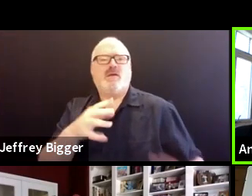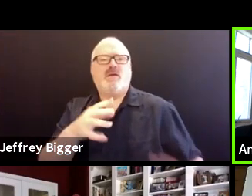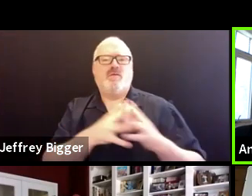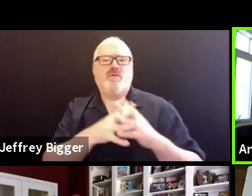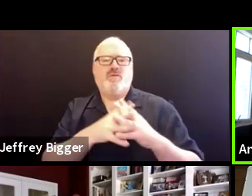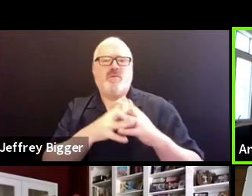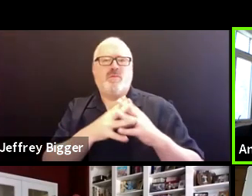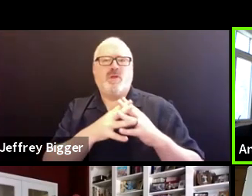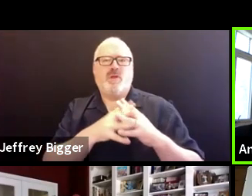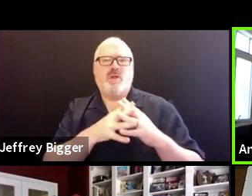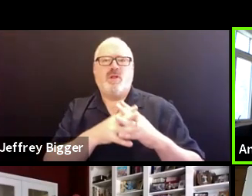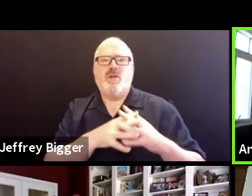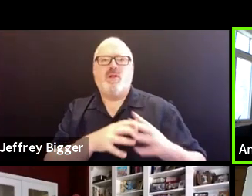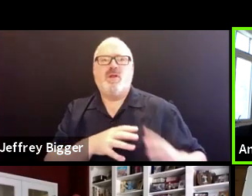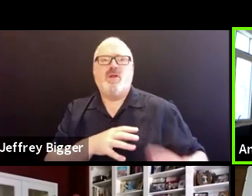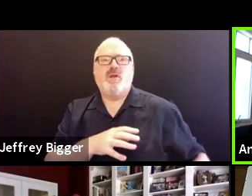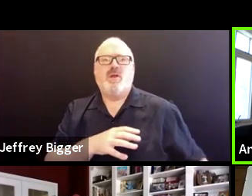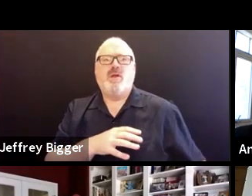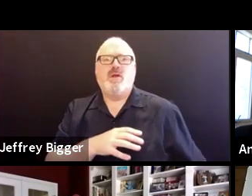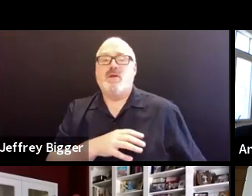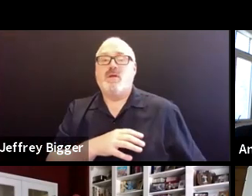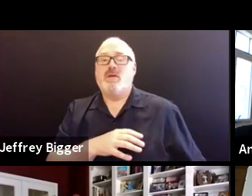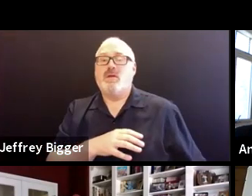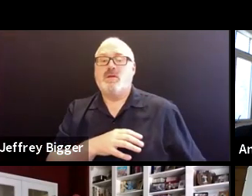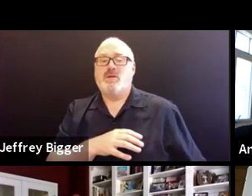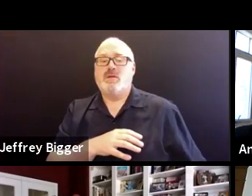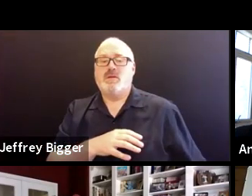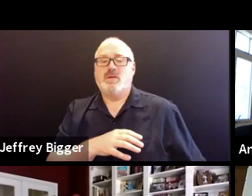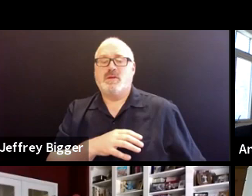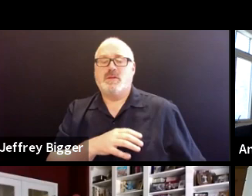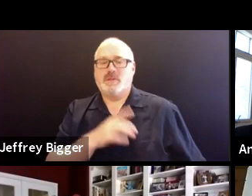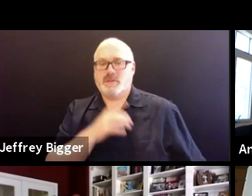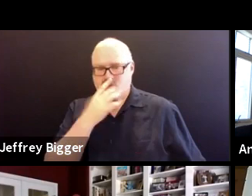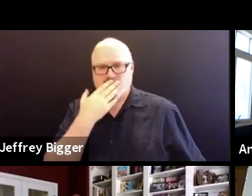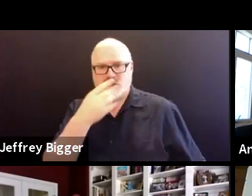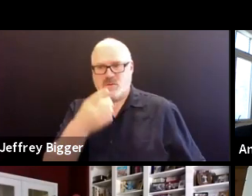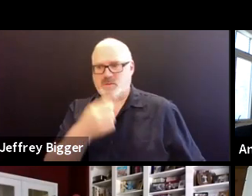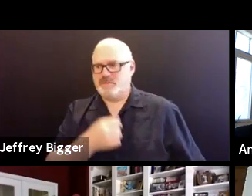Pratik. Thank you. Okay, thanks.